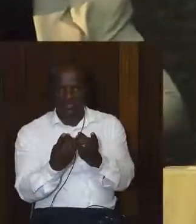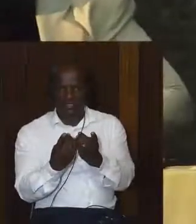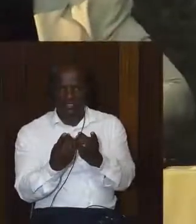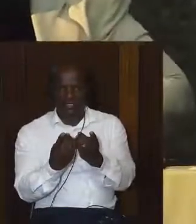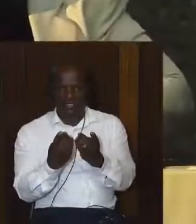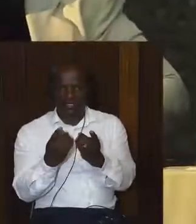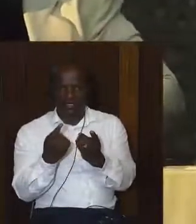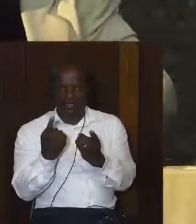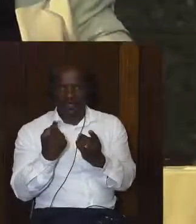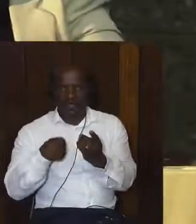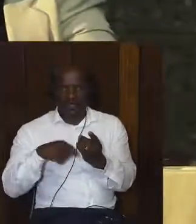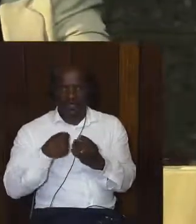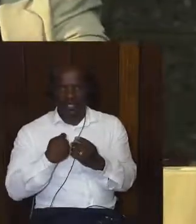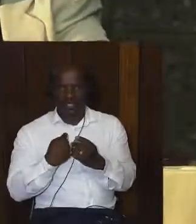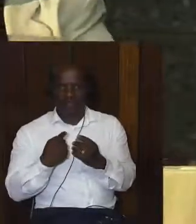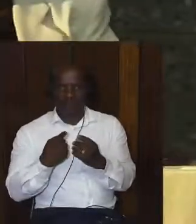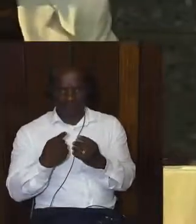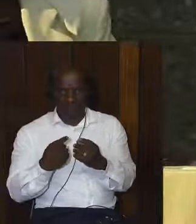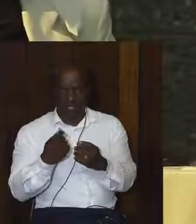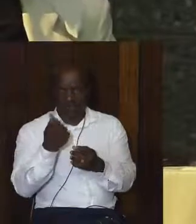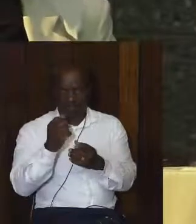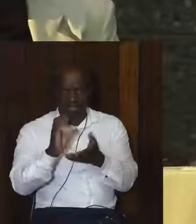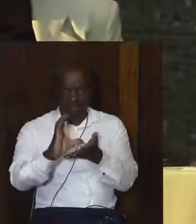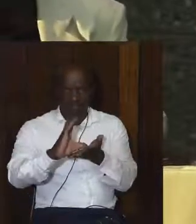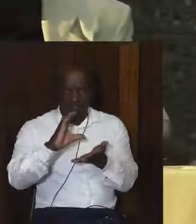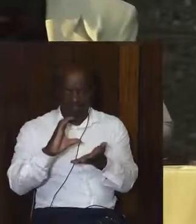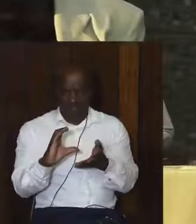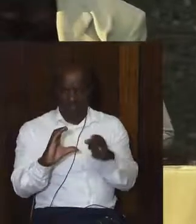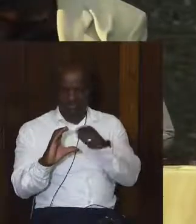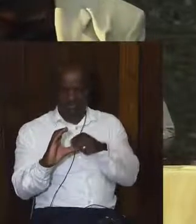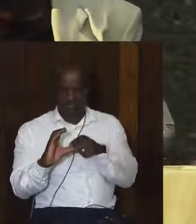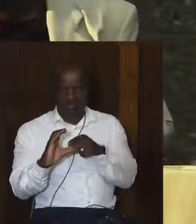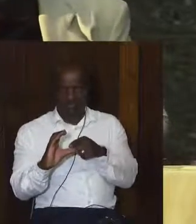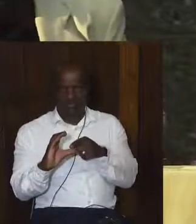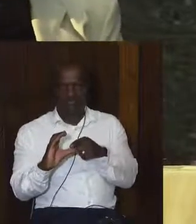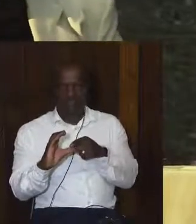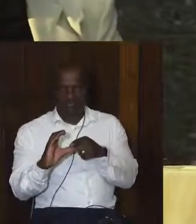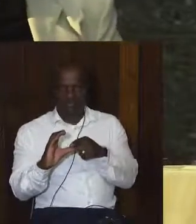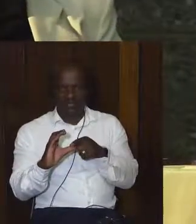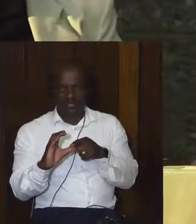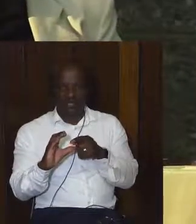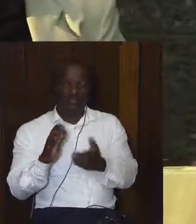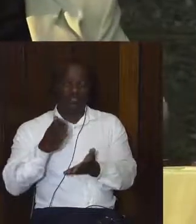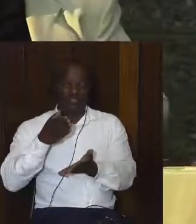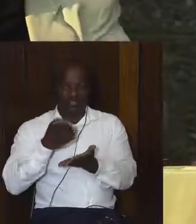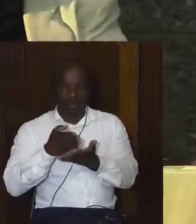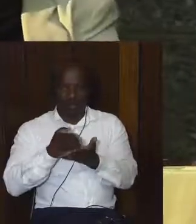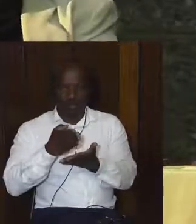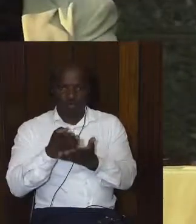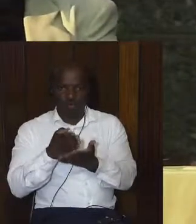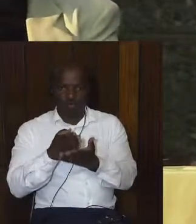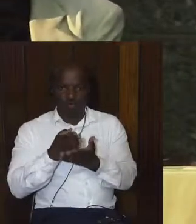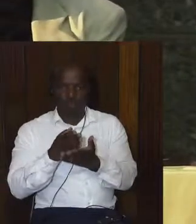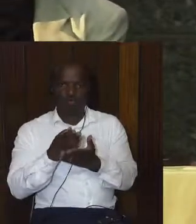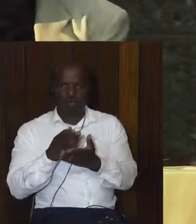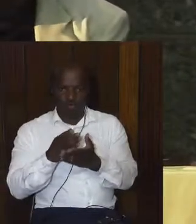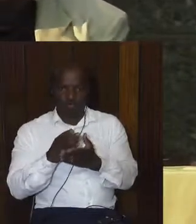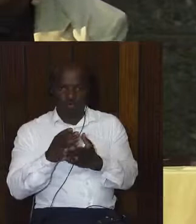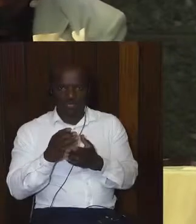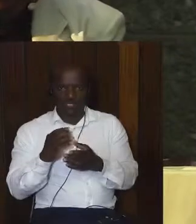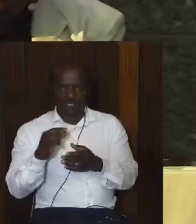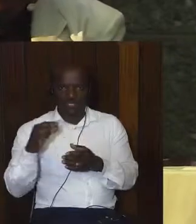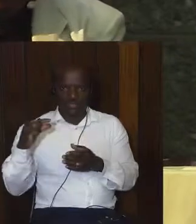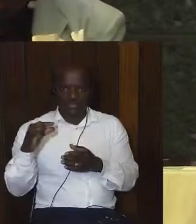will only have an indicative allocation, and from that allocation, we need to ensure that we meet the objectives of